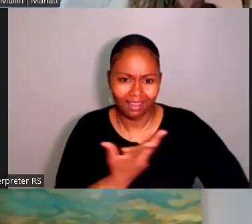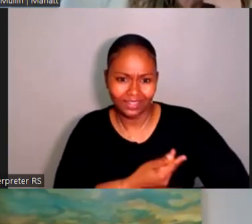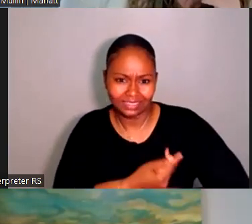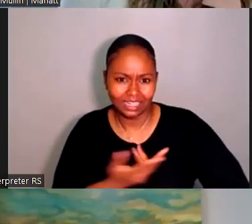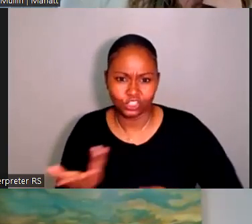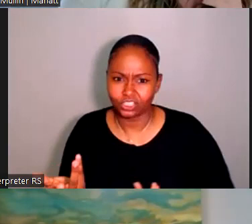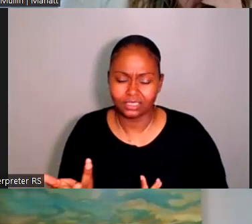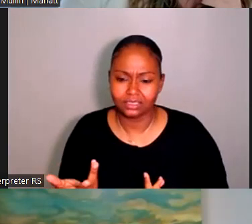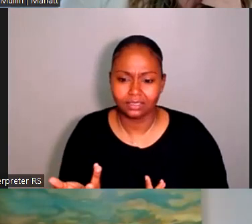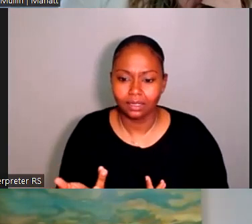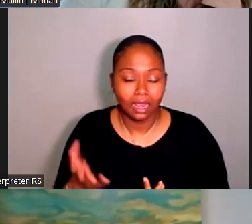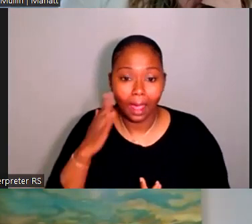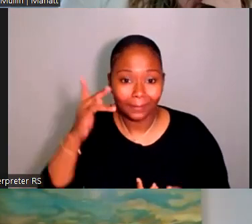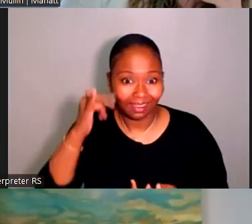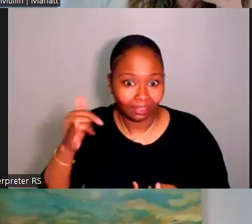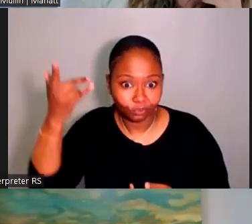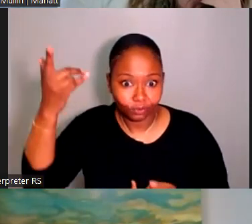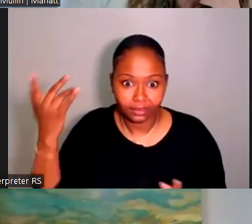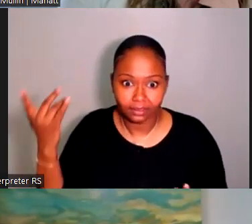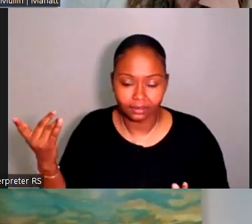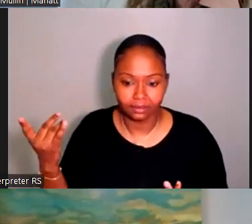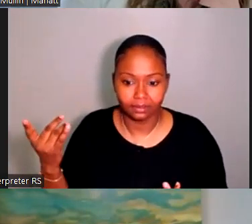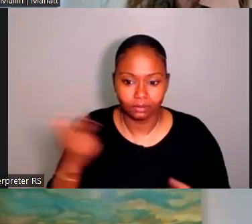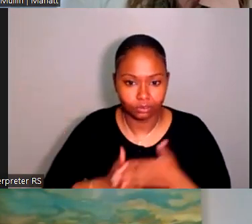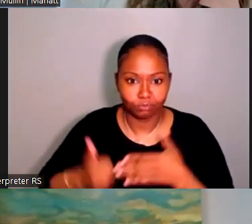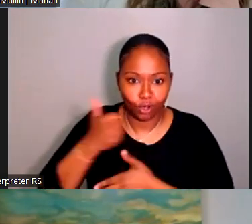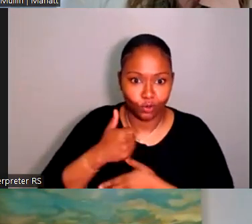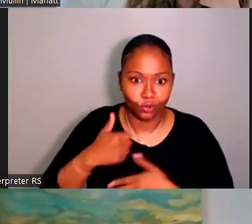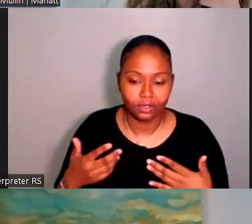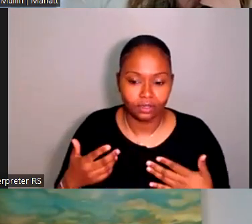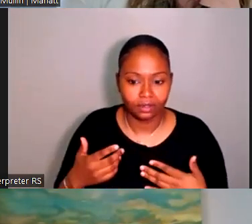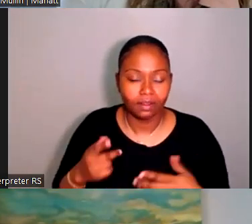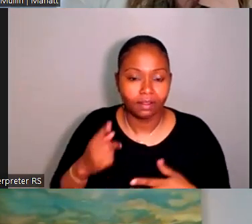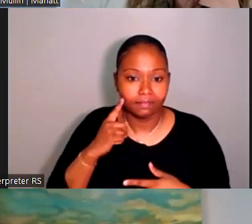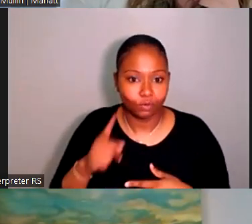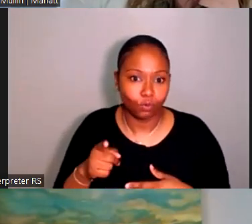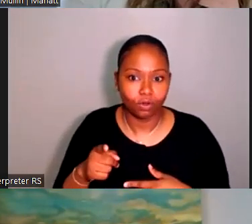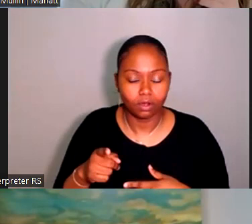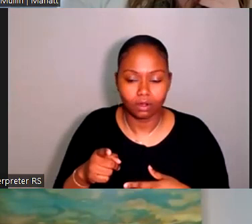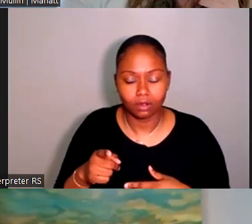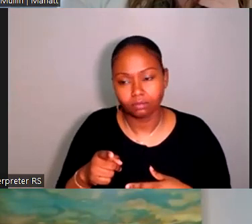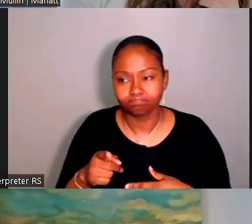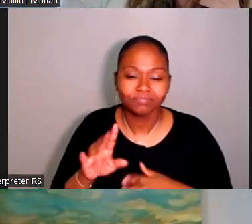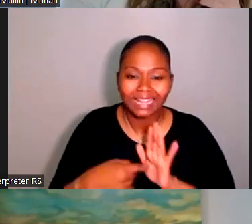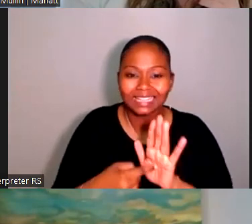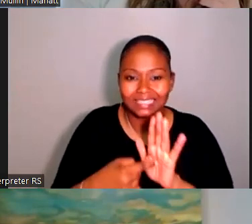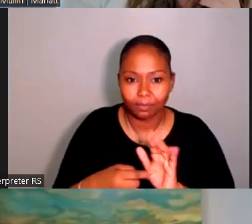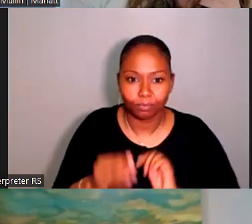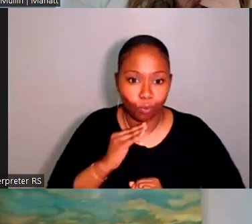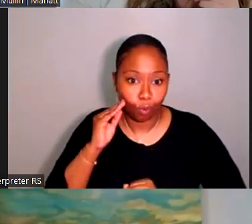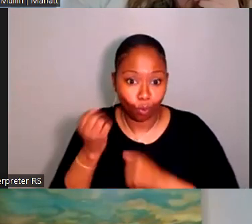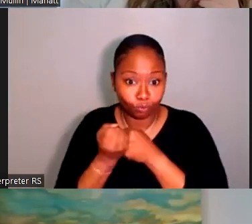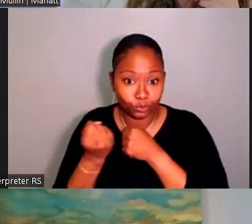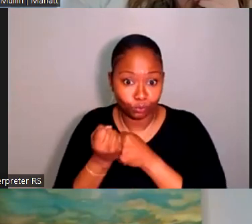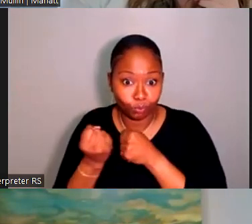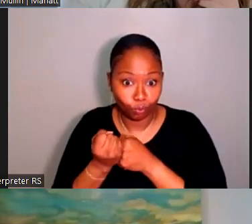we ended up in California was prioritizing for it by way of example in home support services workers. Many